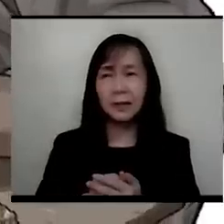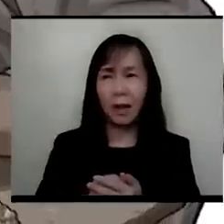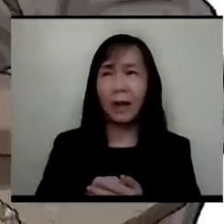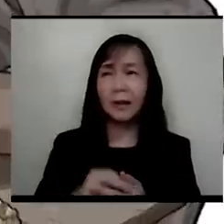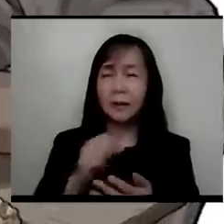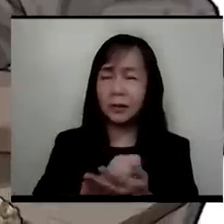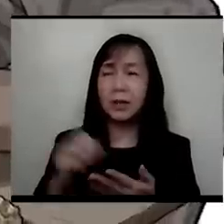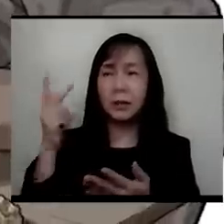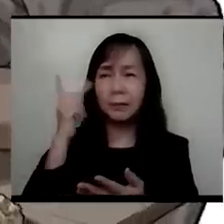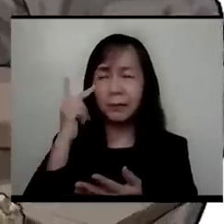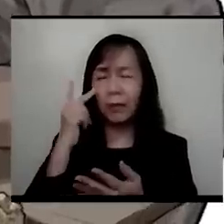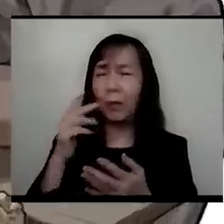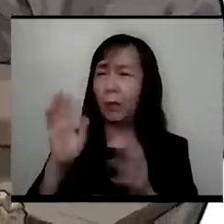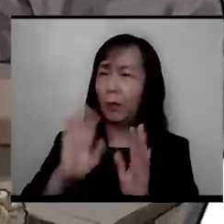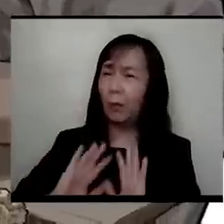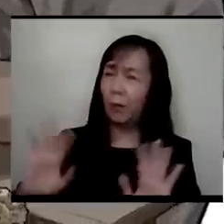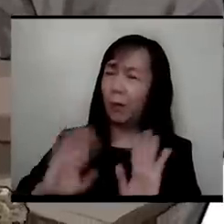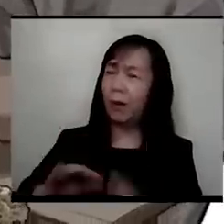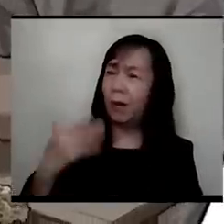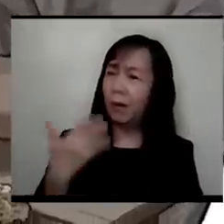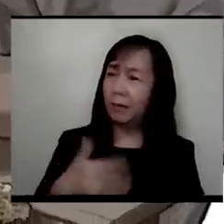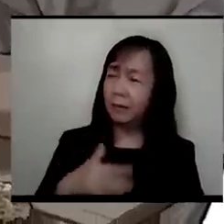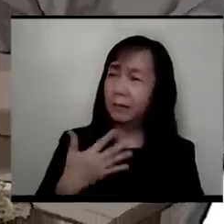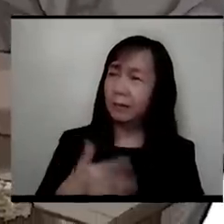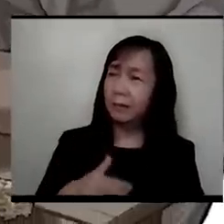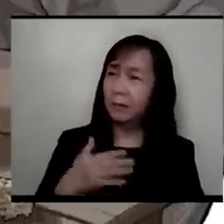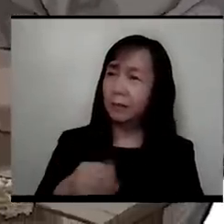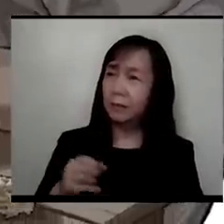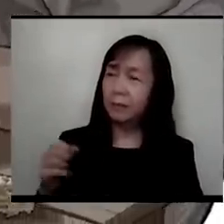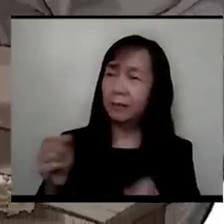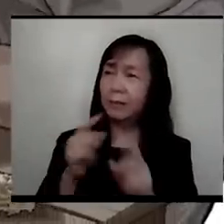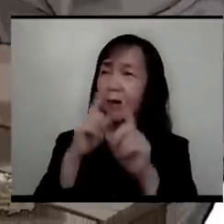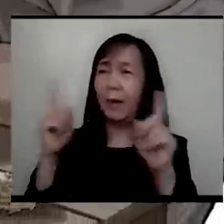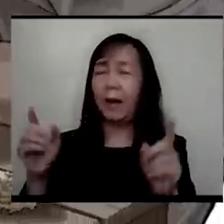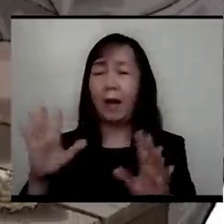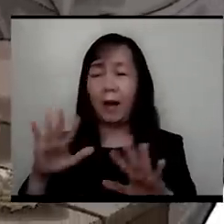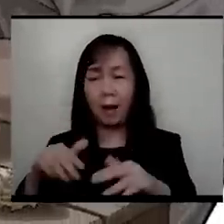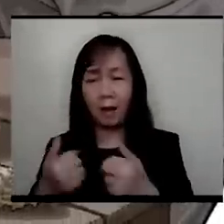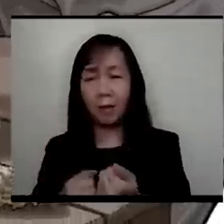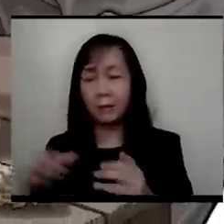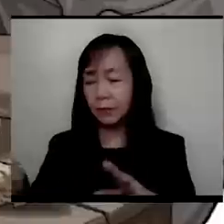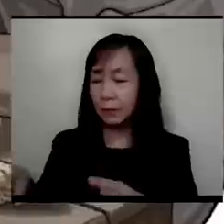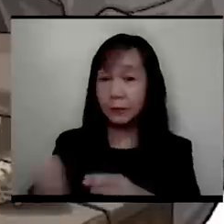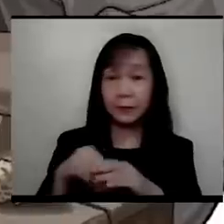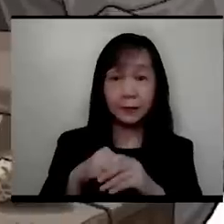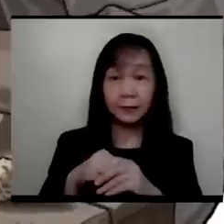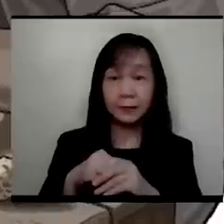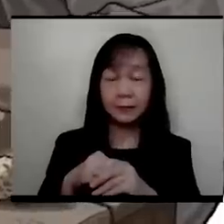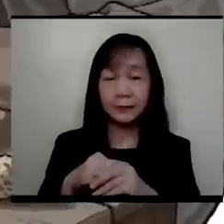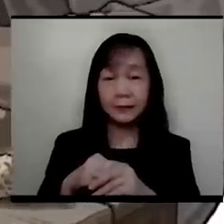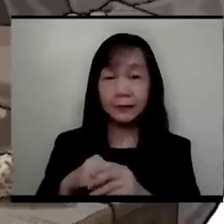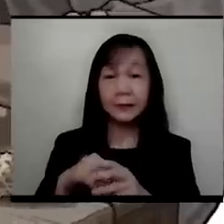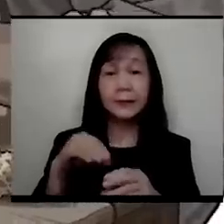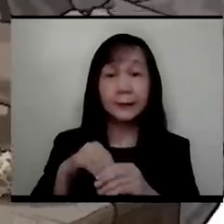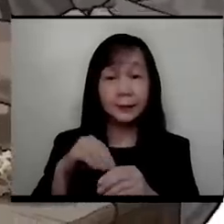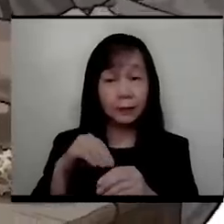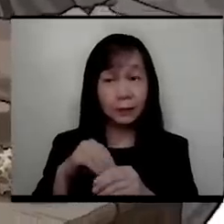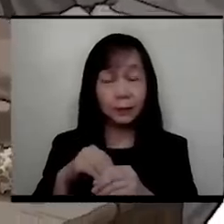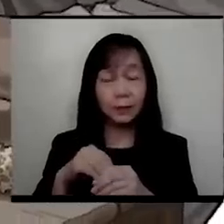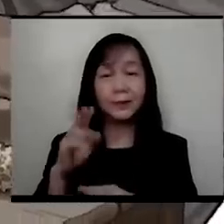marveled At how he was incorporated Into